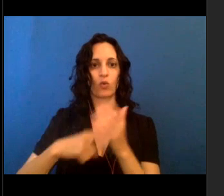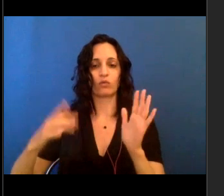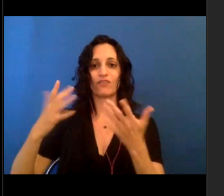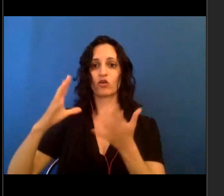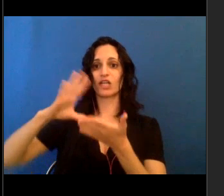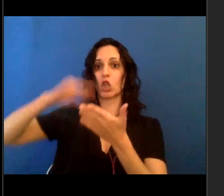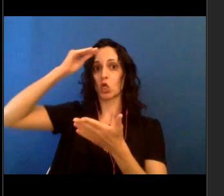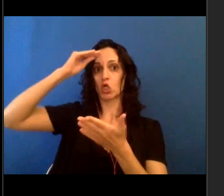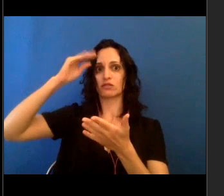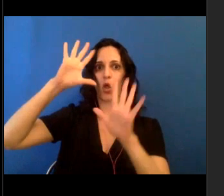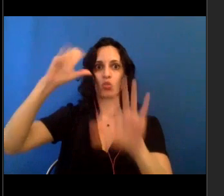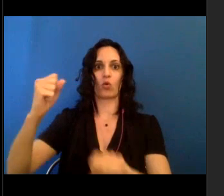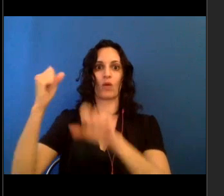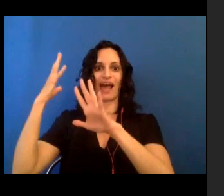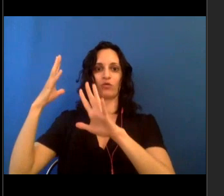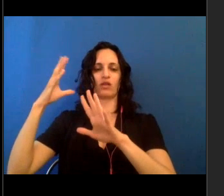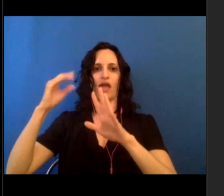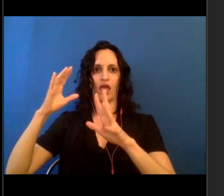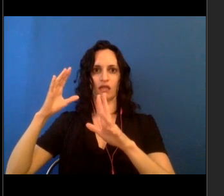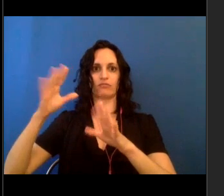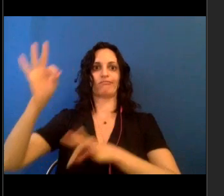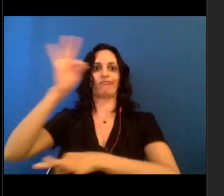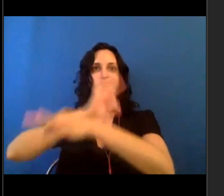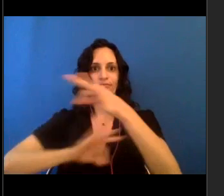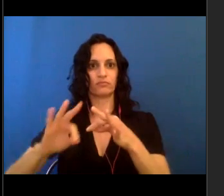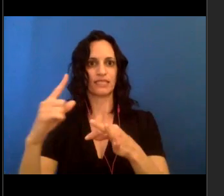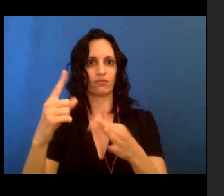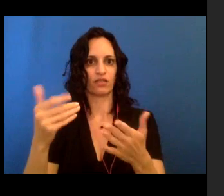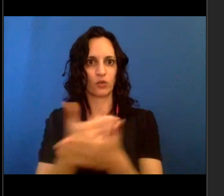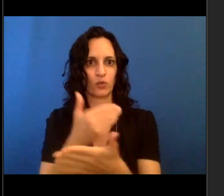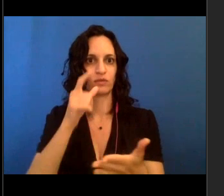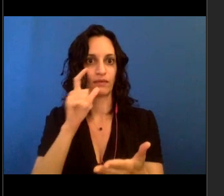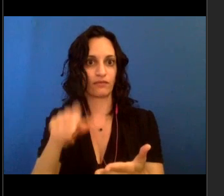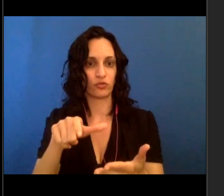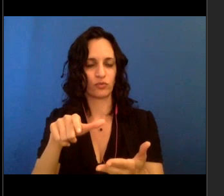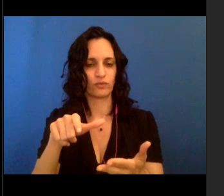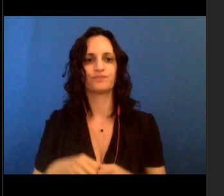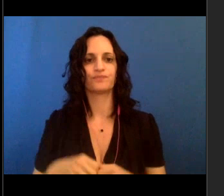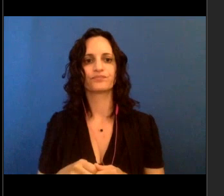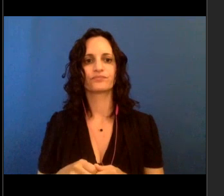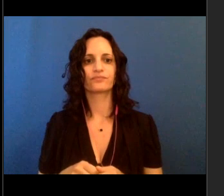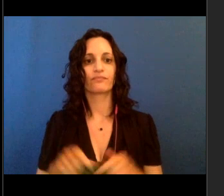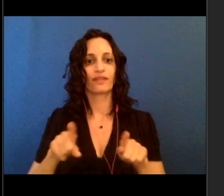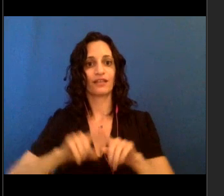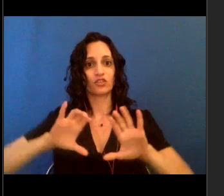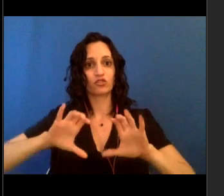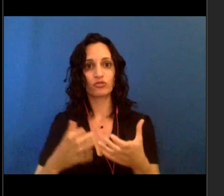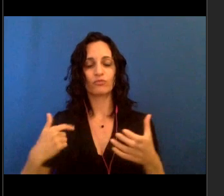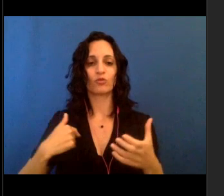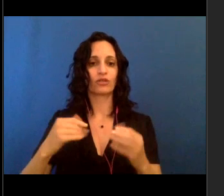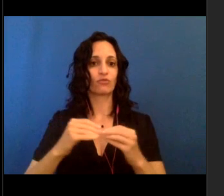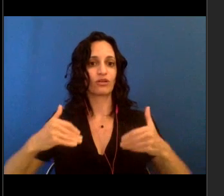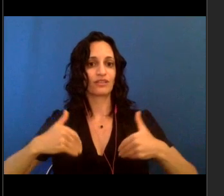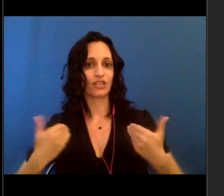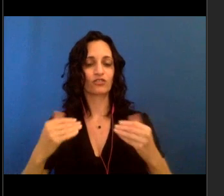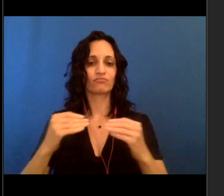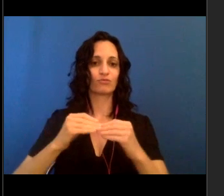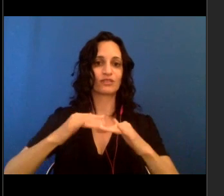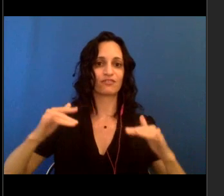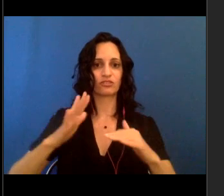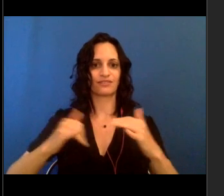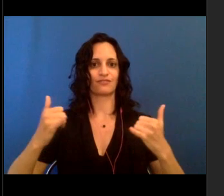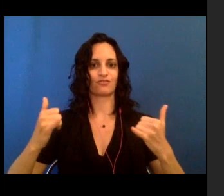pedagogical instruction. Additionally, as a group, we're younger and more diverse than current linguistics faculty,